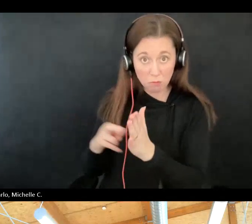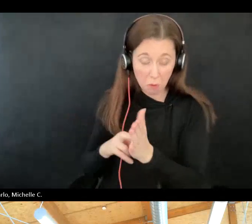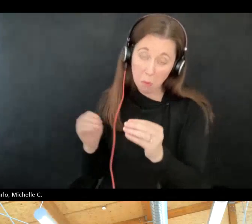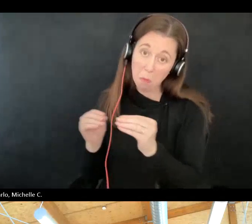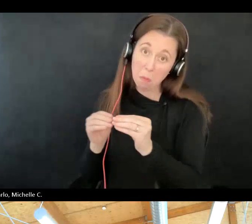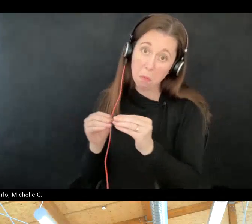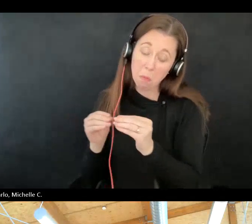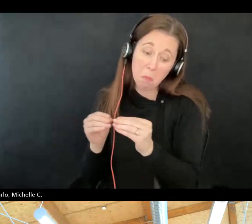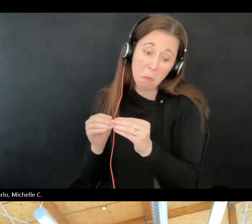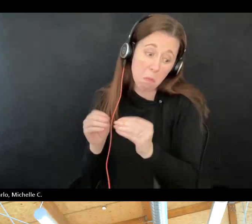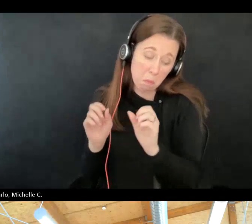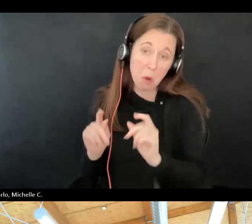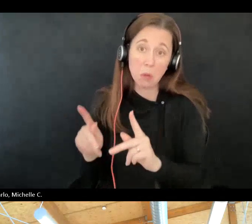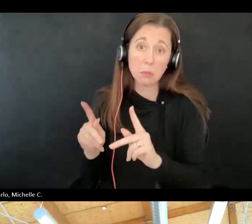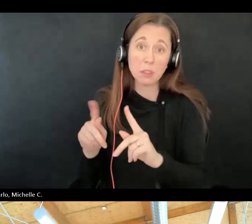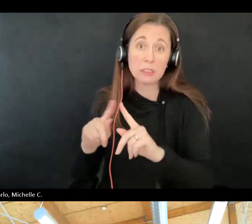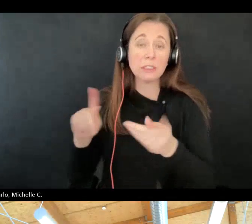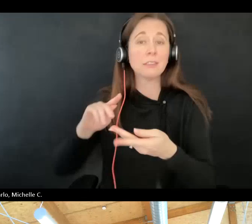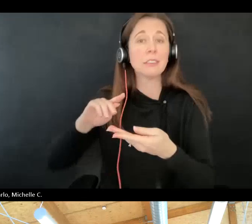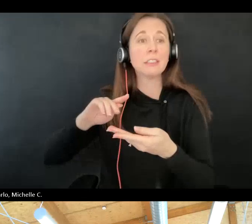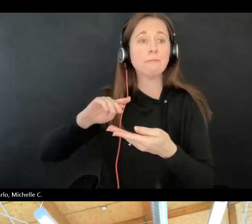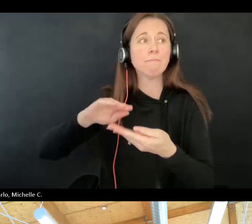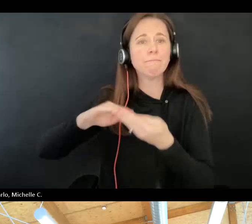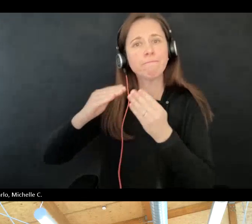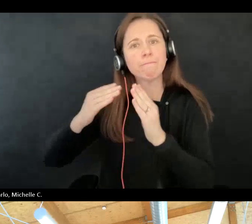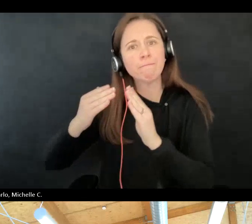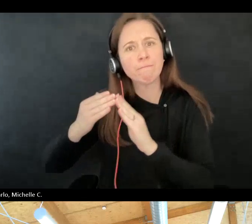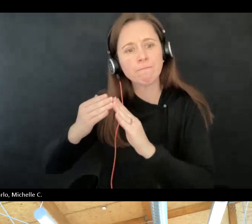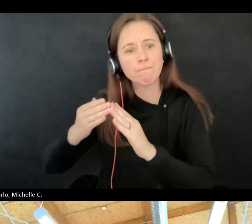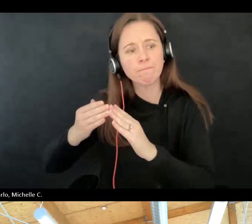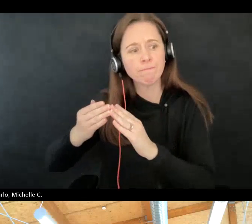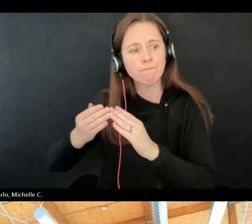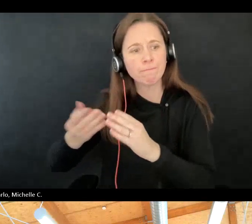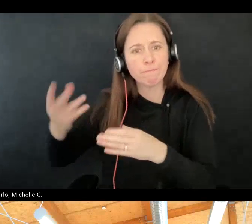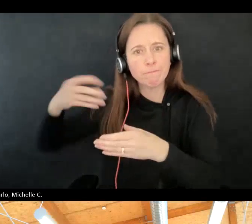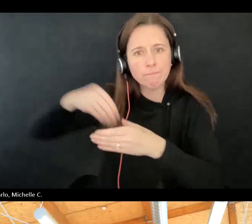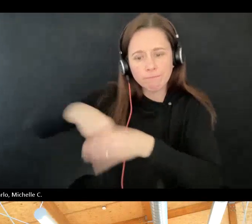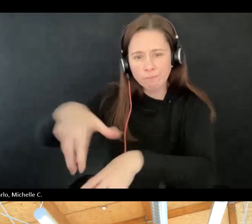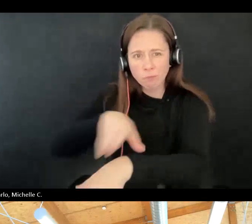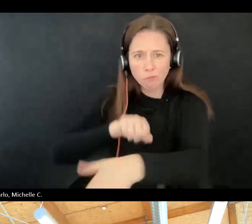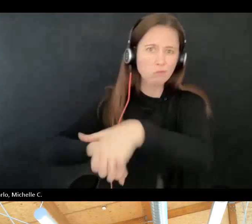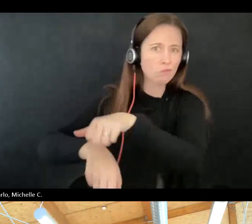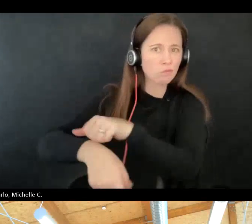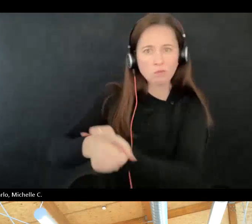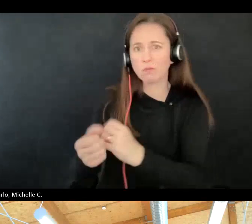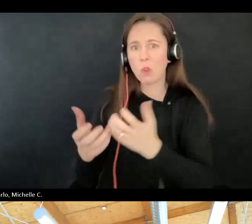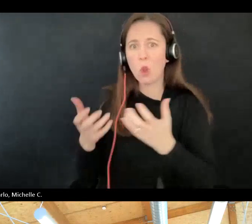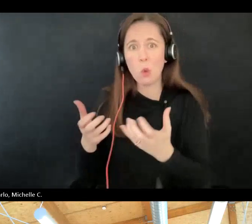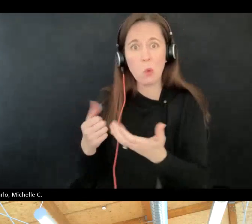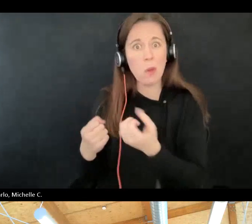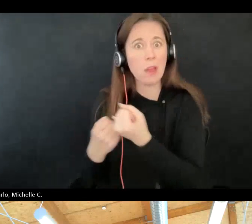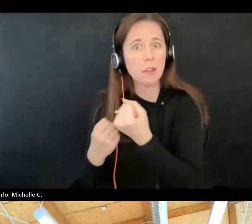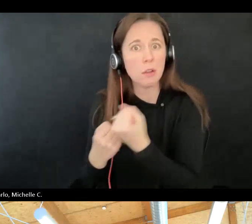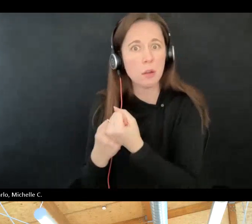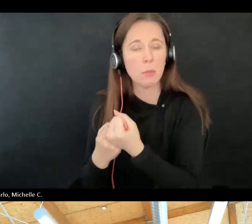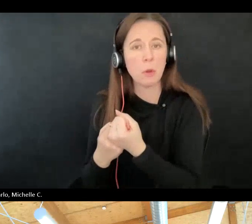community involvement and community understanding in land use changes. A big project